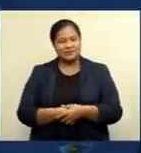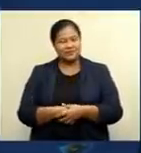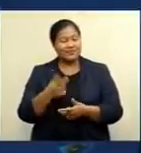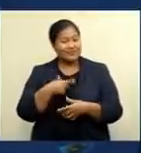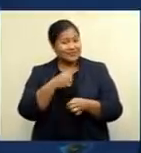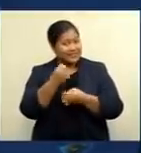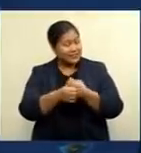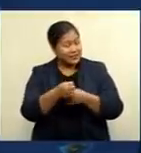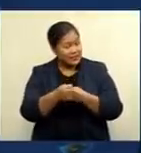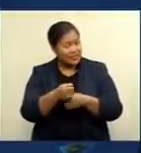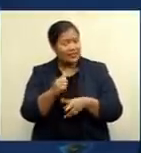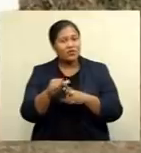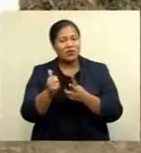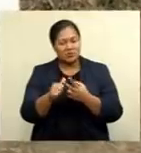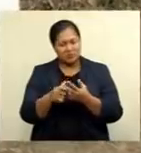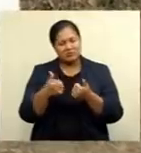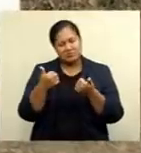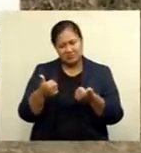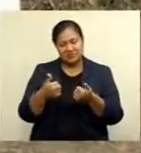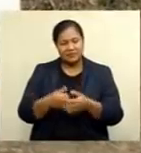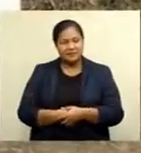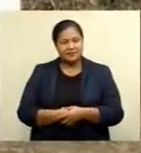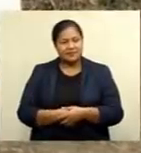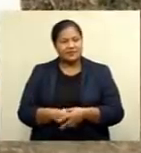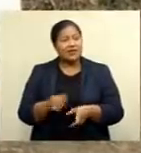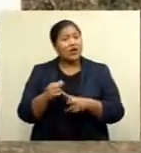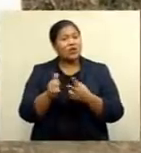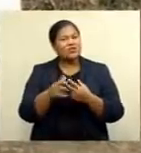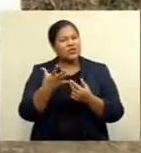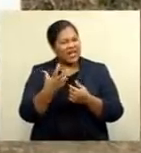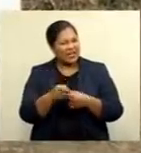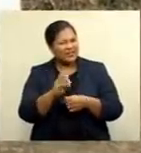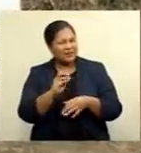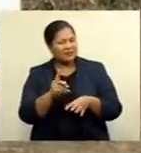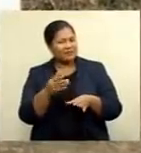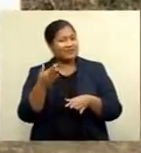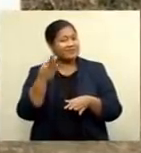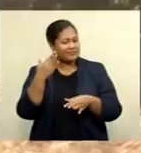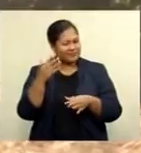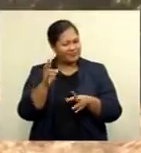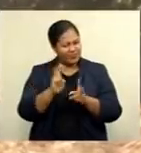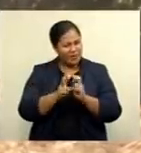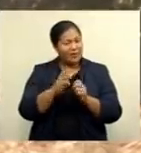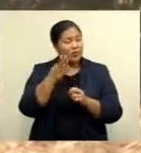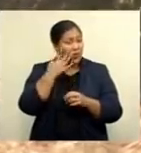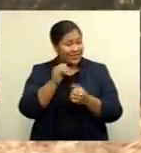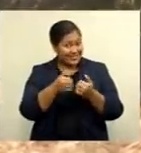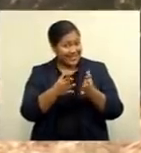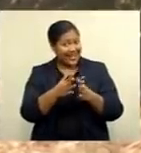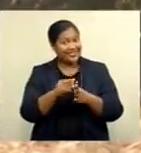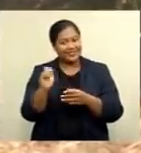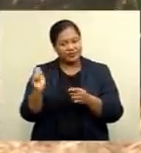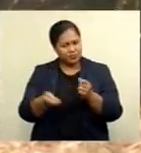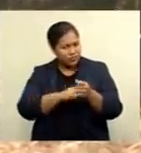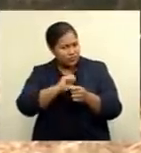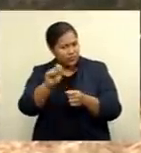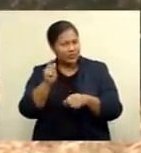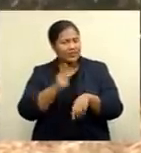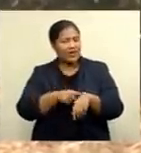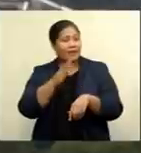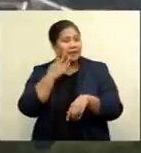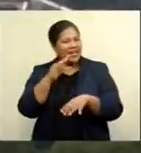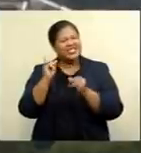is also going well. Also, there was a bit of a hiccup during the start of the crushing season. However, these issues